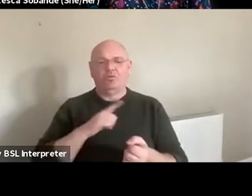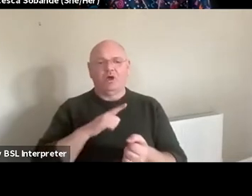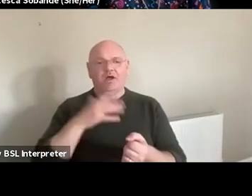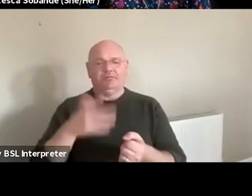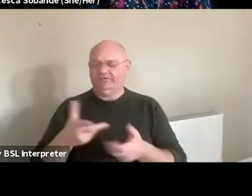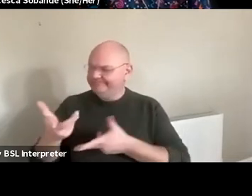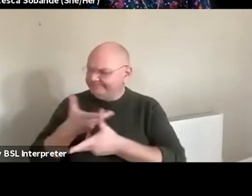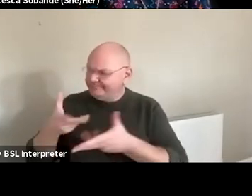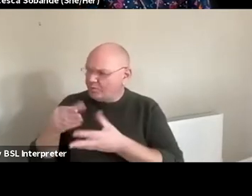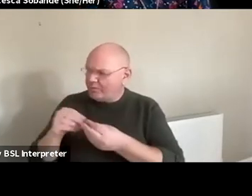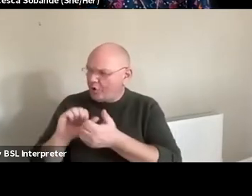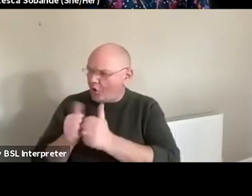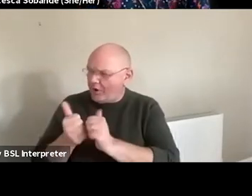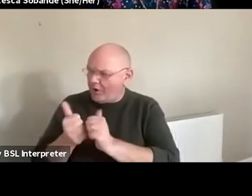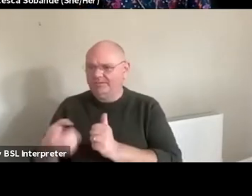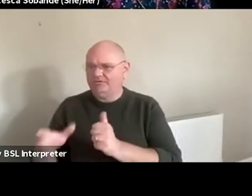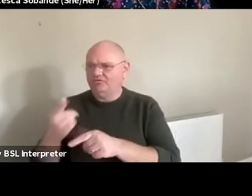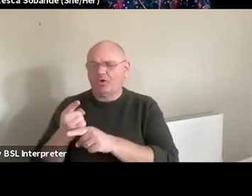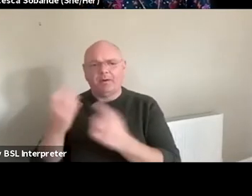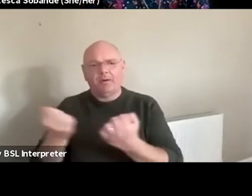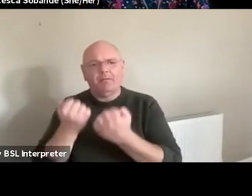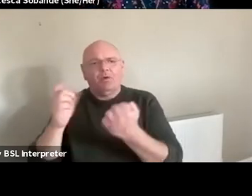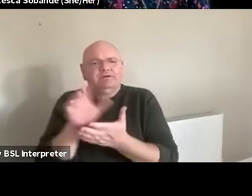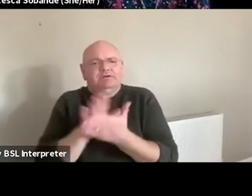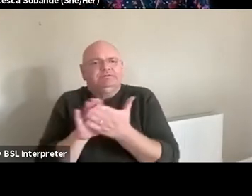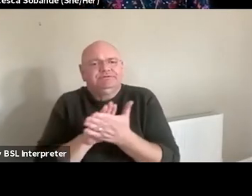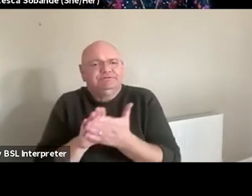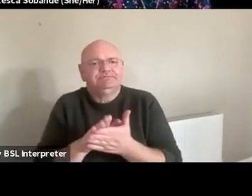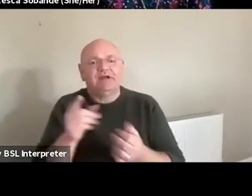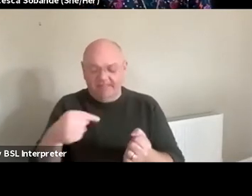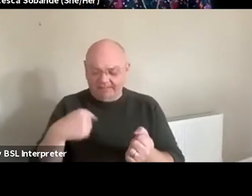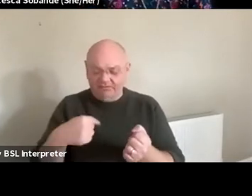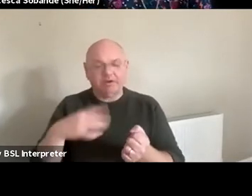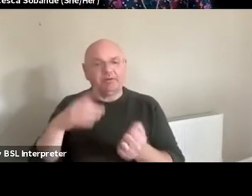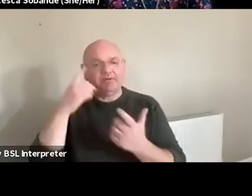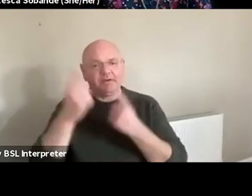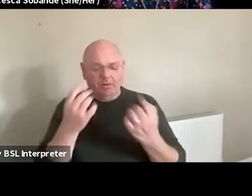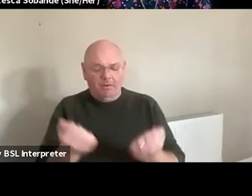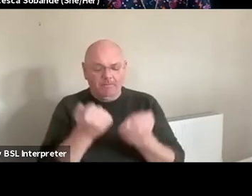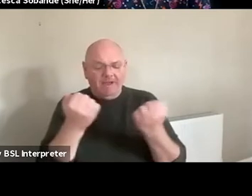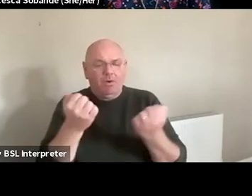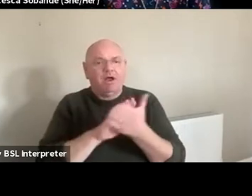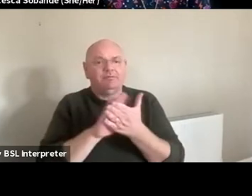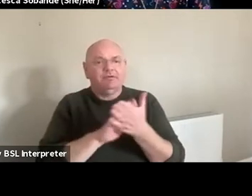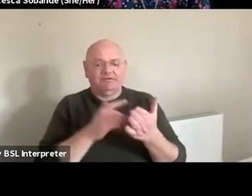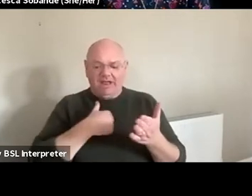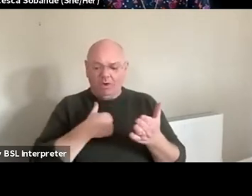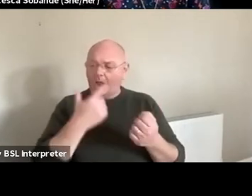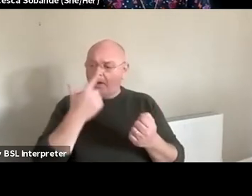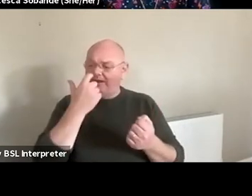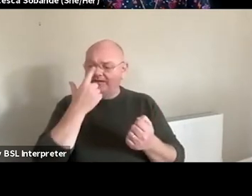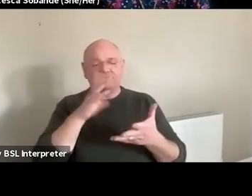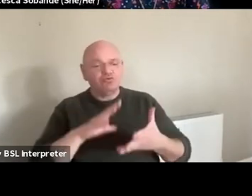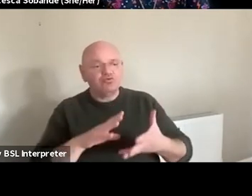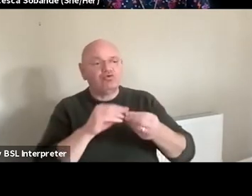what is power? And spent a lot of this week thinking about how kind of power as the ability to create or affect change, and kind of change could